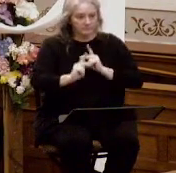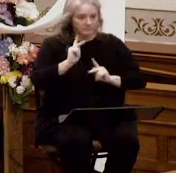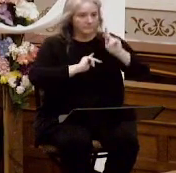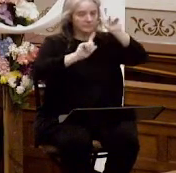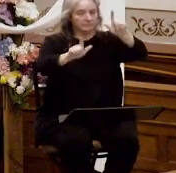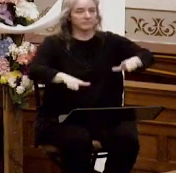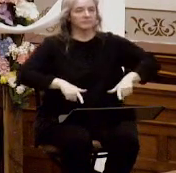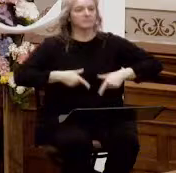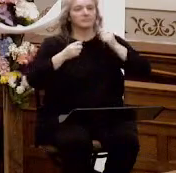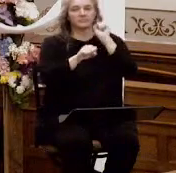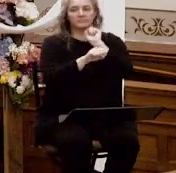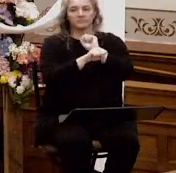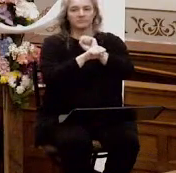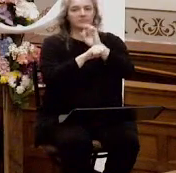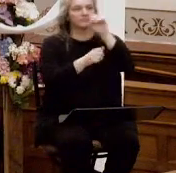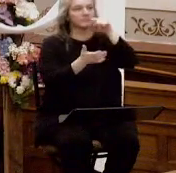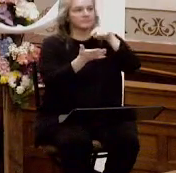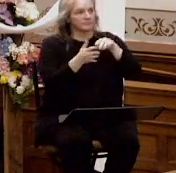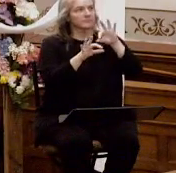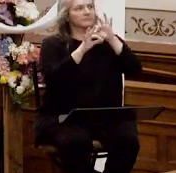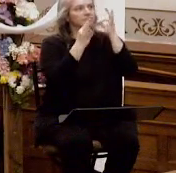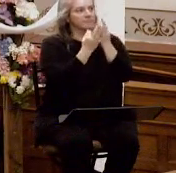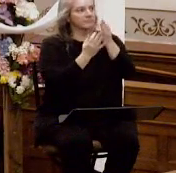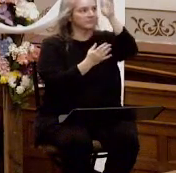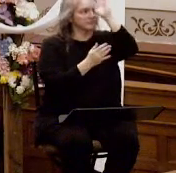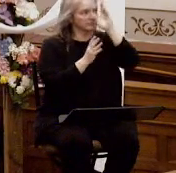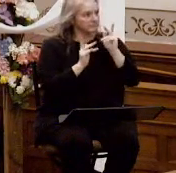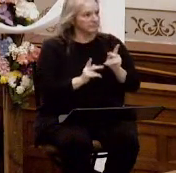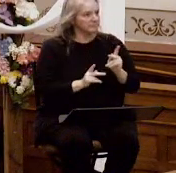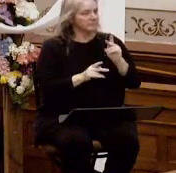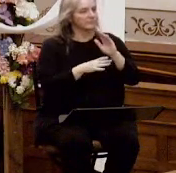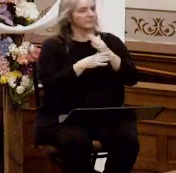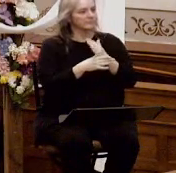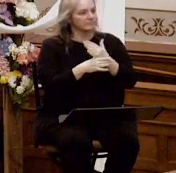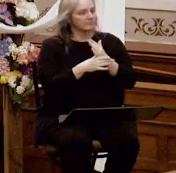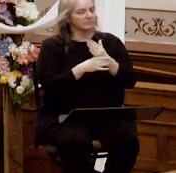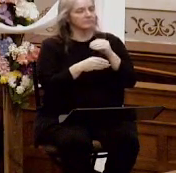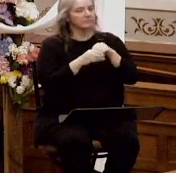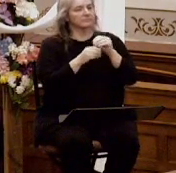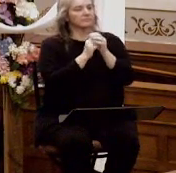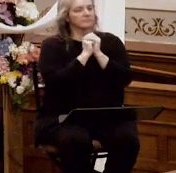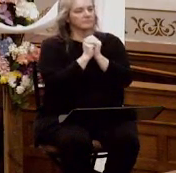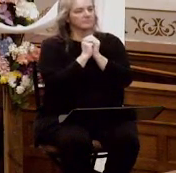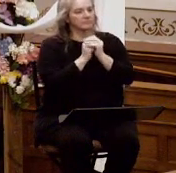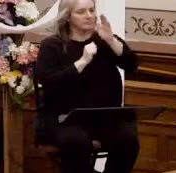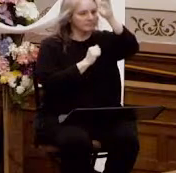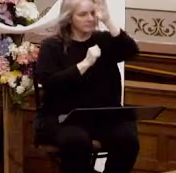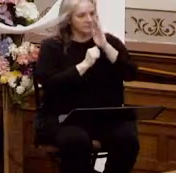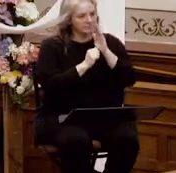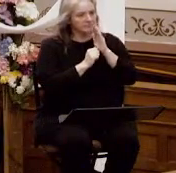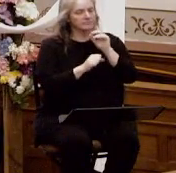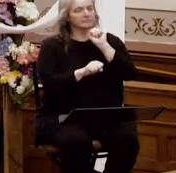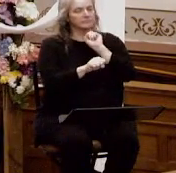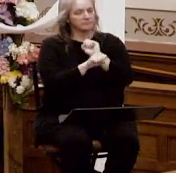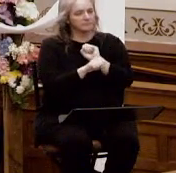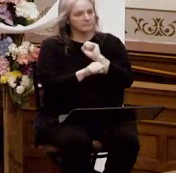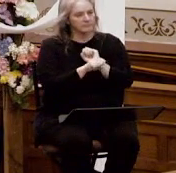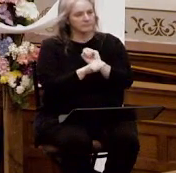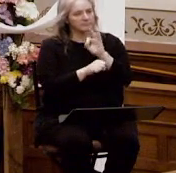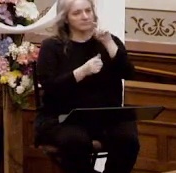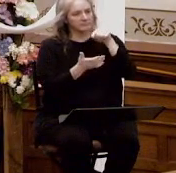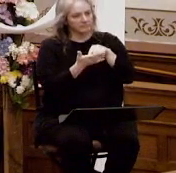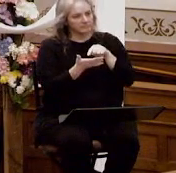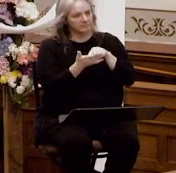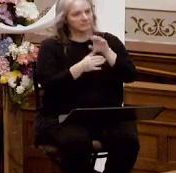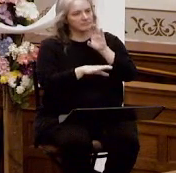and mission of this family of God's people, sharing regularly in the worship of God and enlisting in the work of this